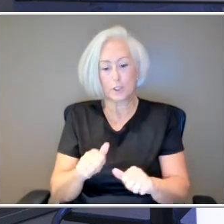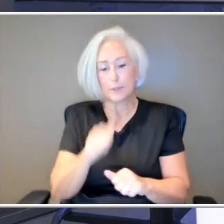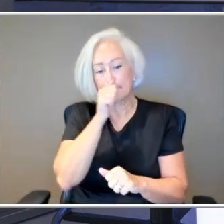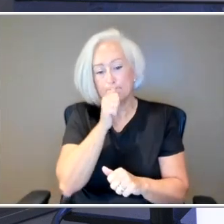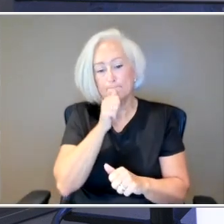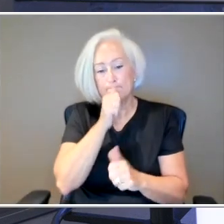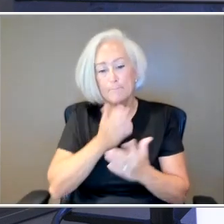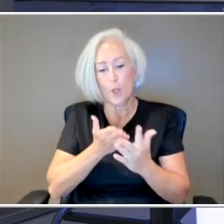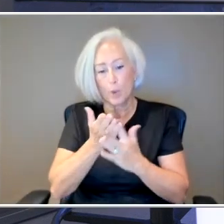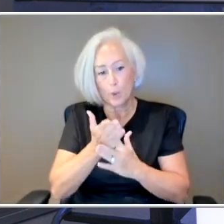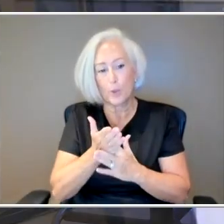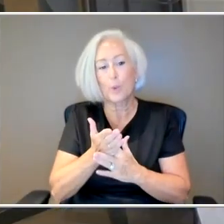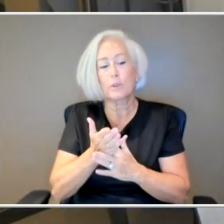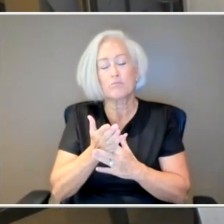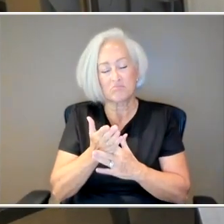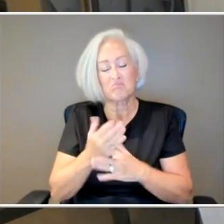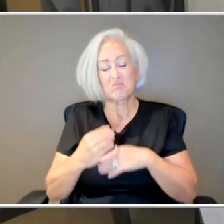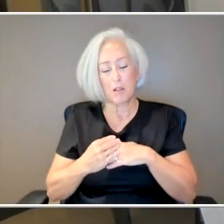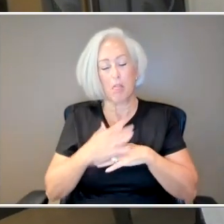supporting each other through this?